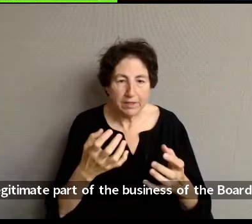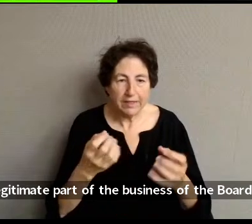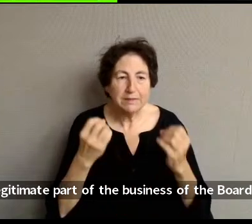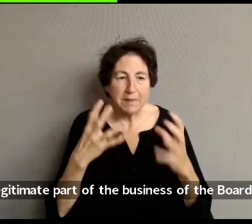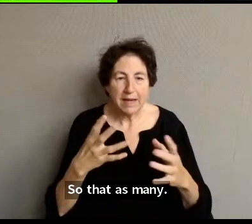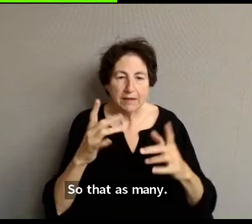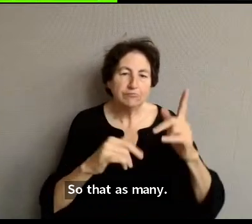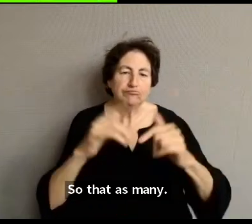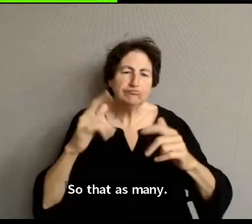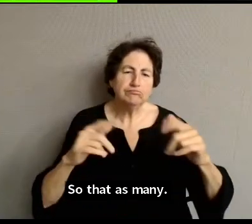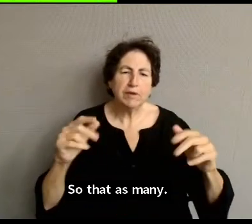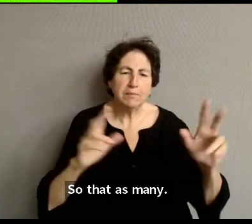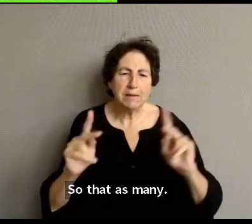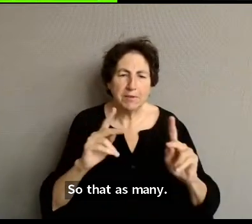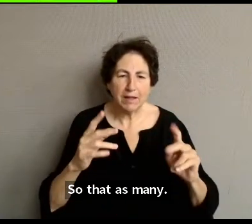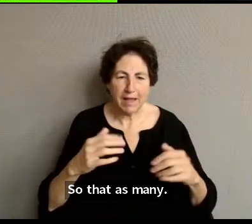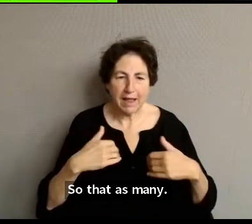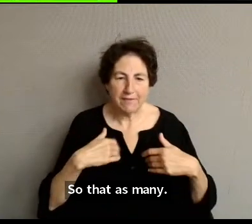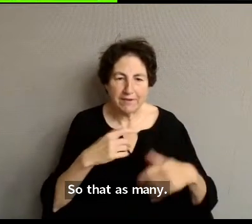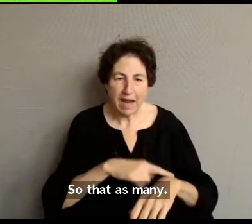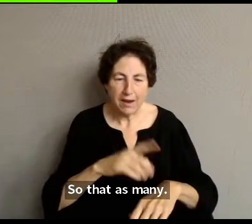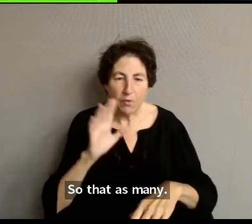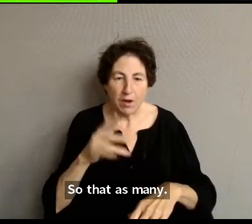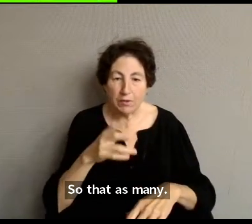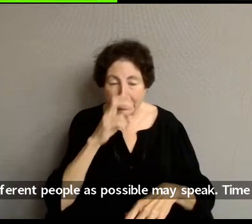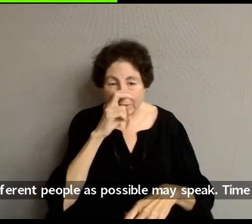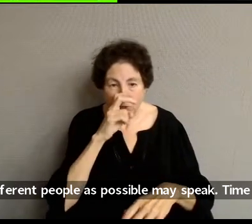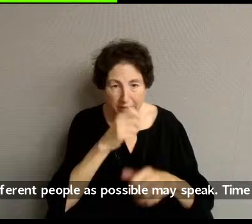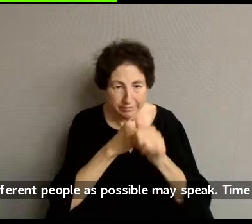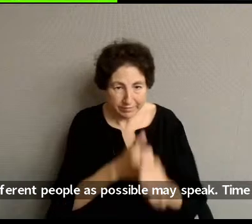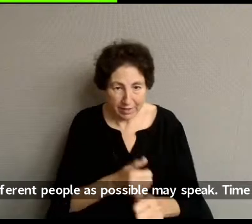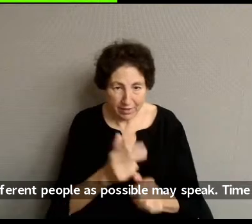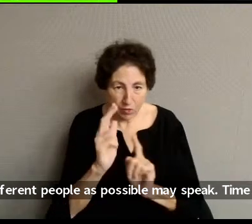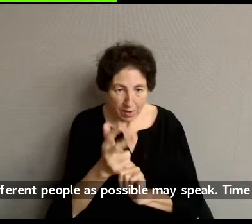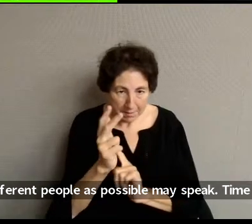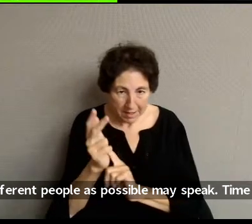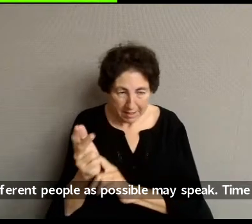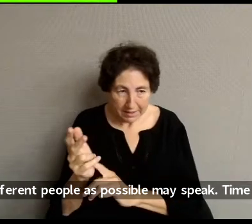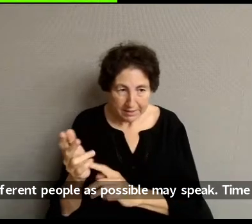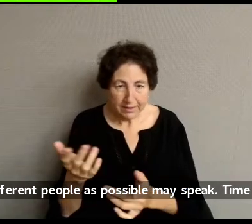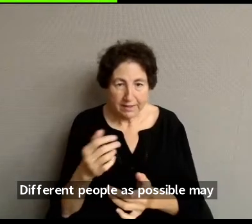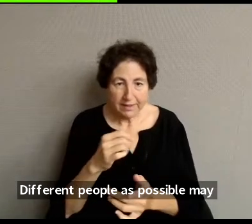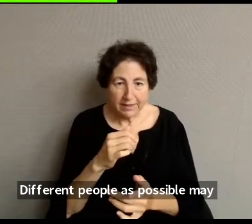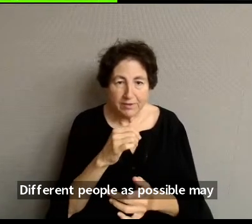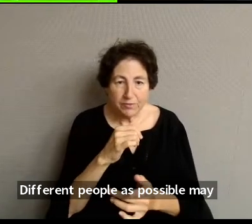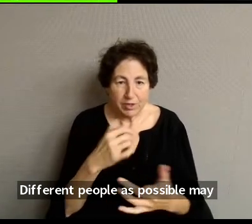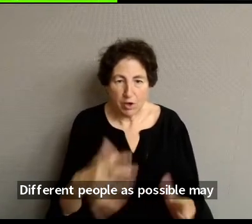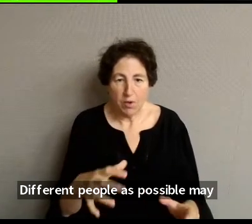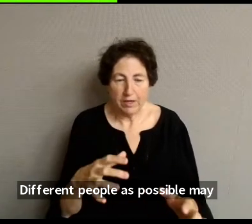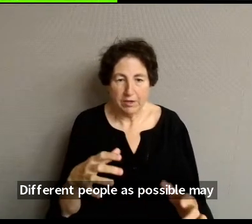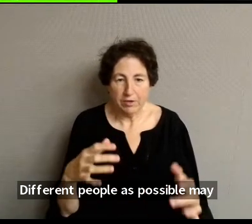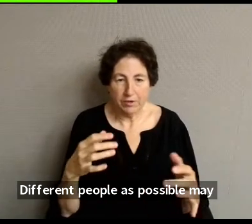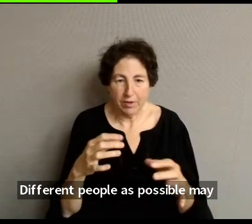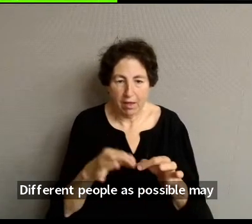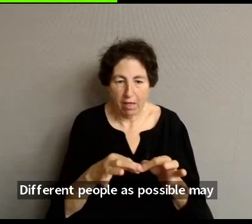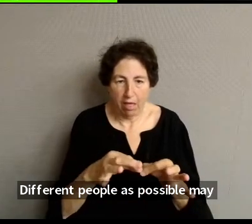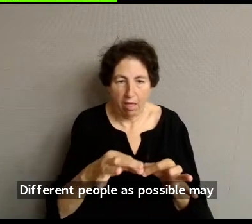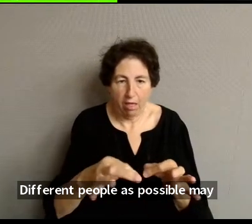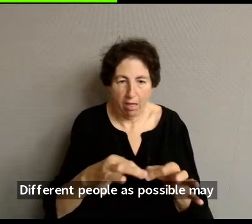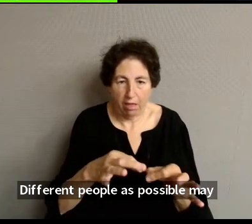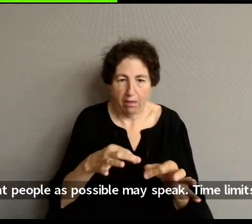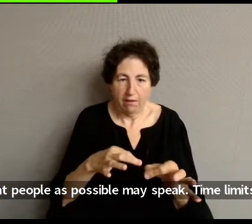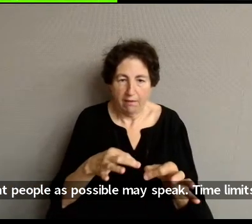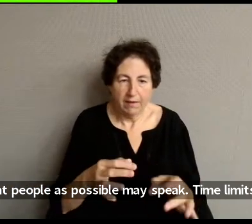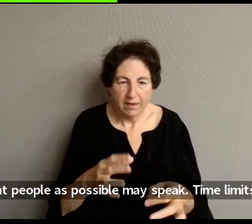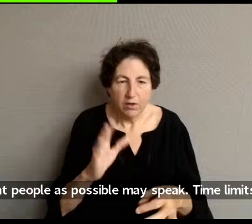people as possible may speak. Time limits will be strictly observed. Unused time will not be yielded to other speakers. Speakers will be invited to the